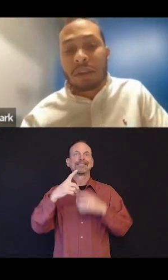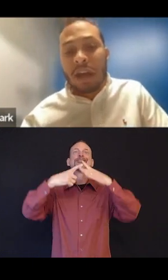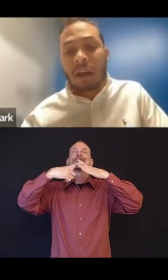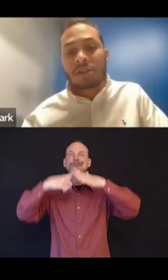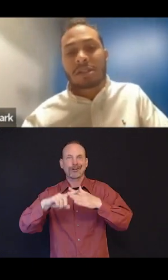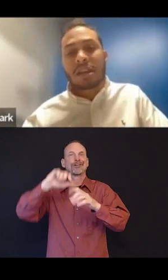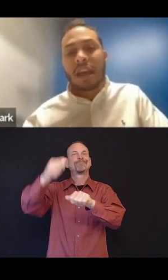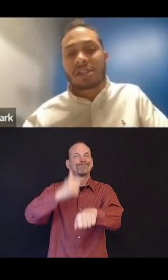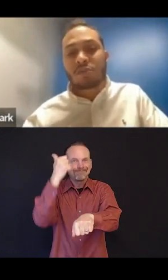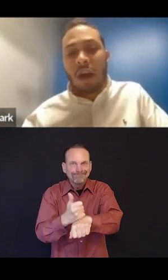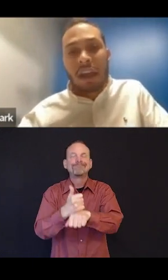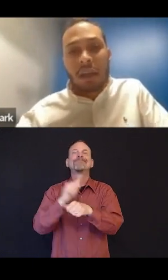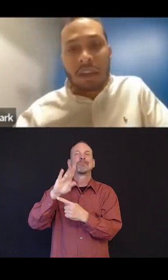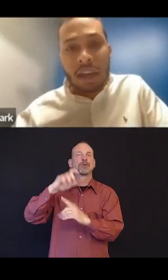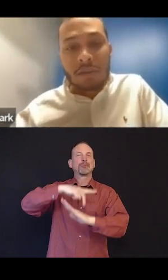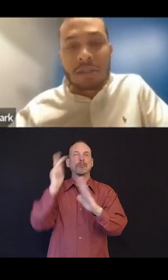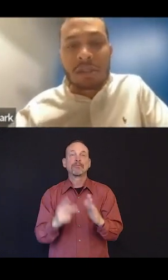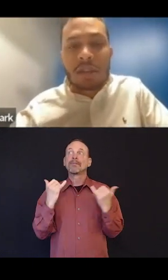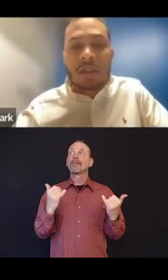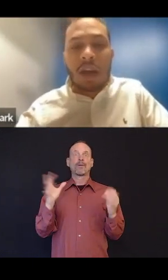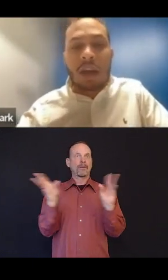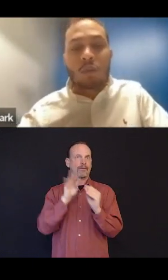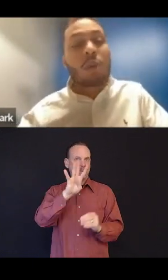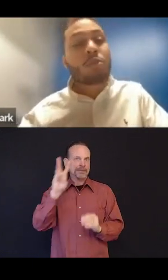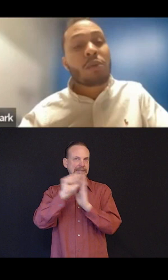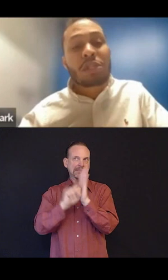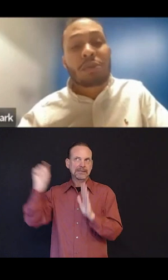$1.13 billion in nationwide ABLE accounts.